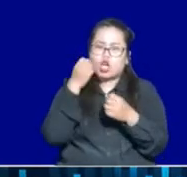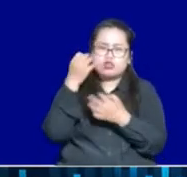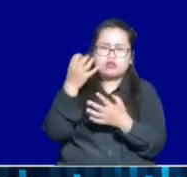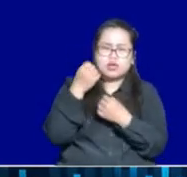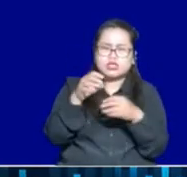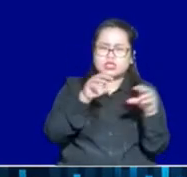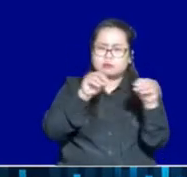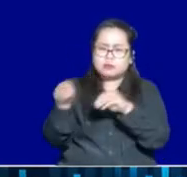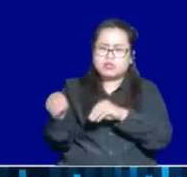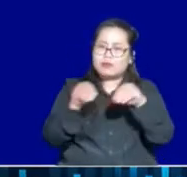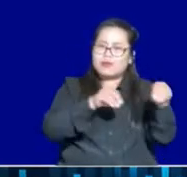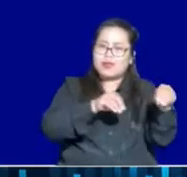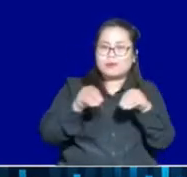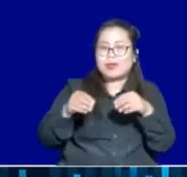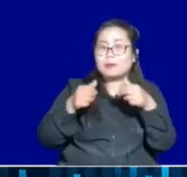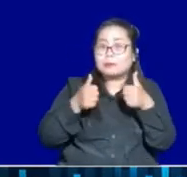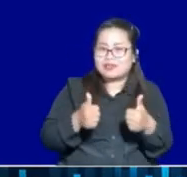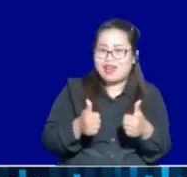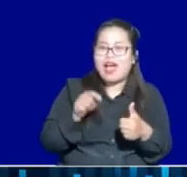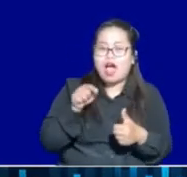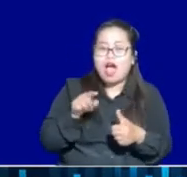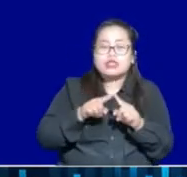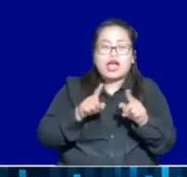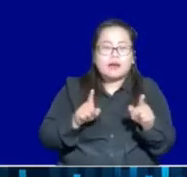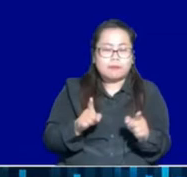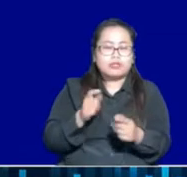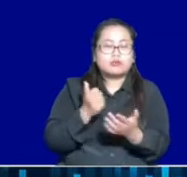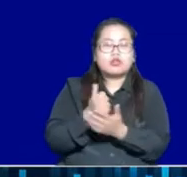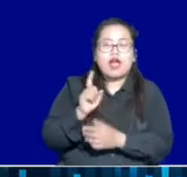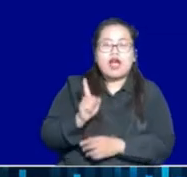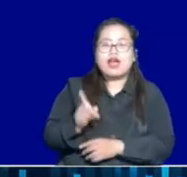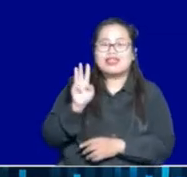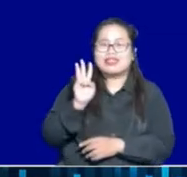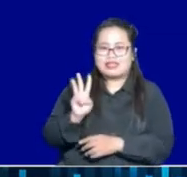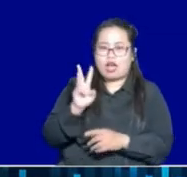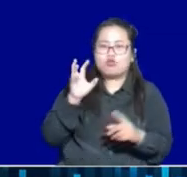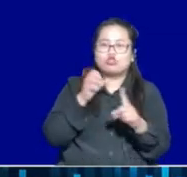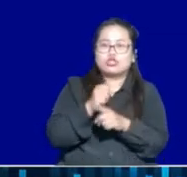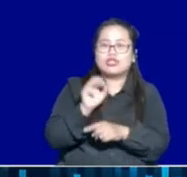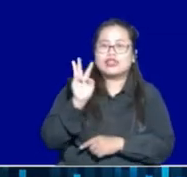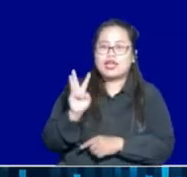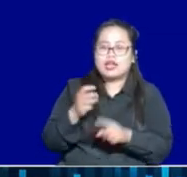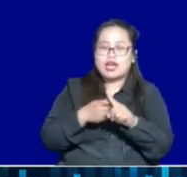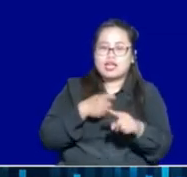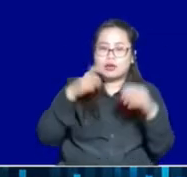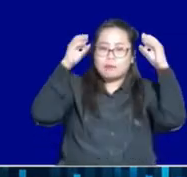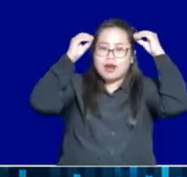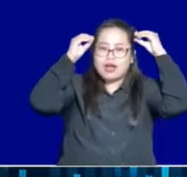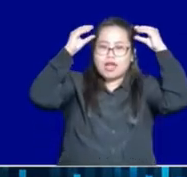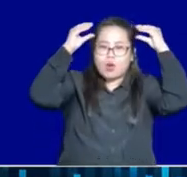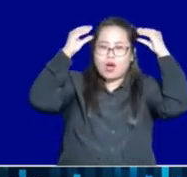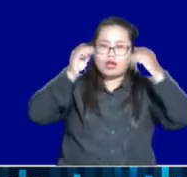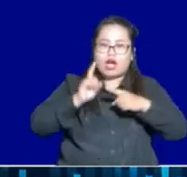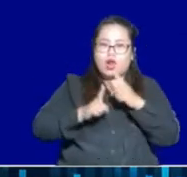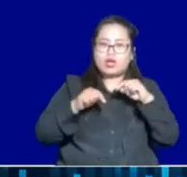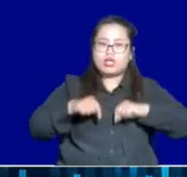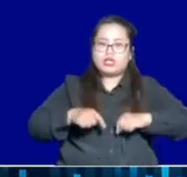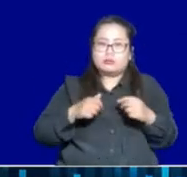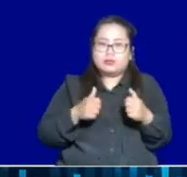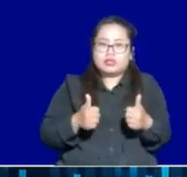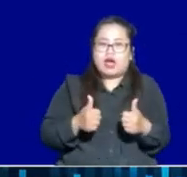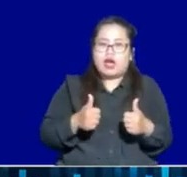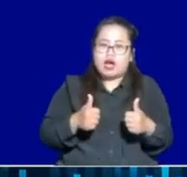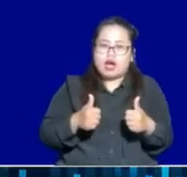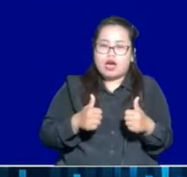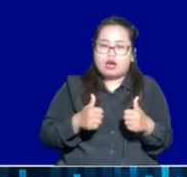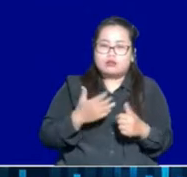there is a third form of knowledge that is going to generate all the difficulty in the action here, which is know-how. Here